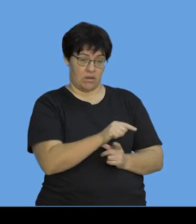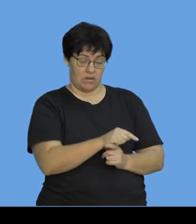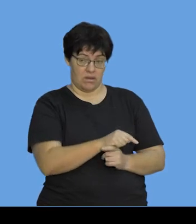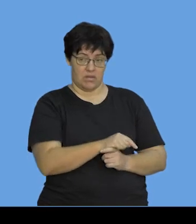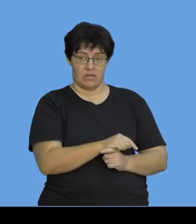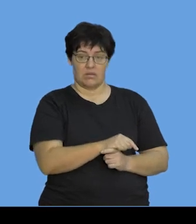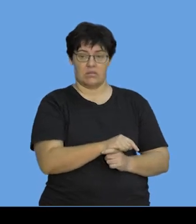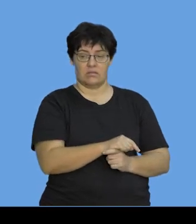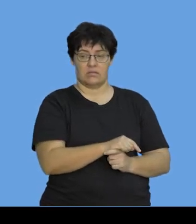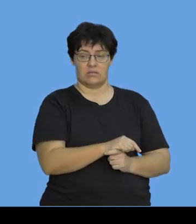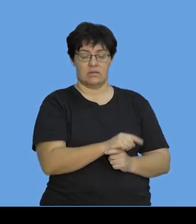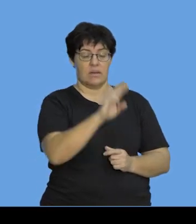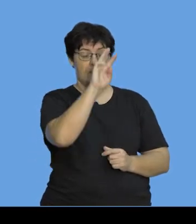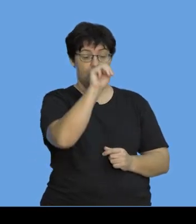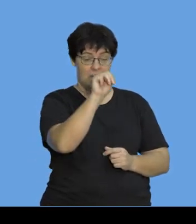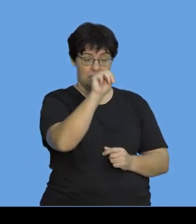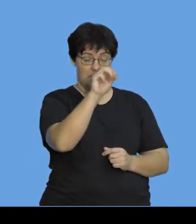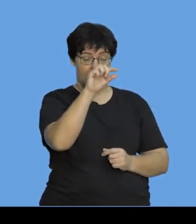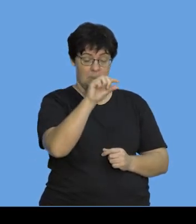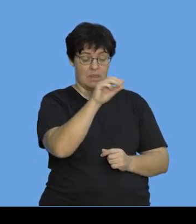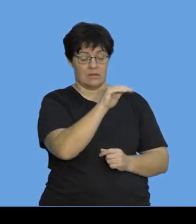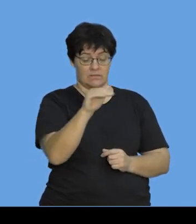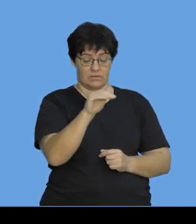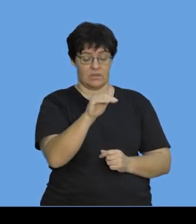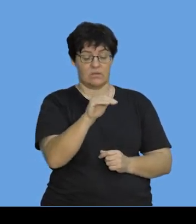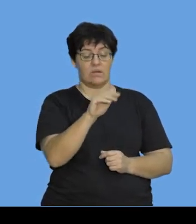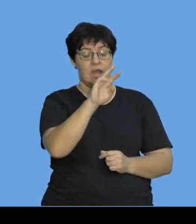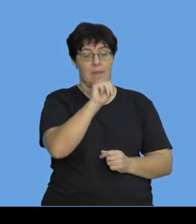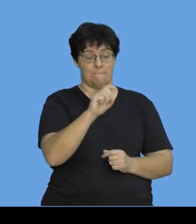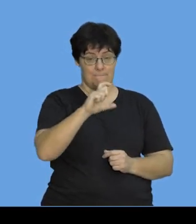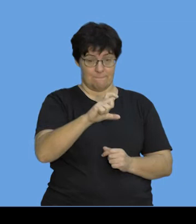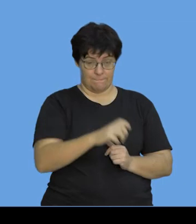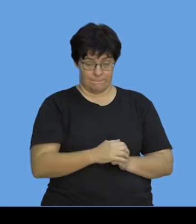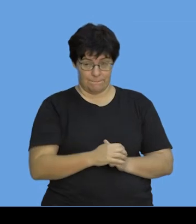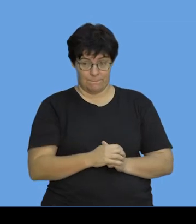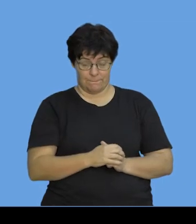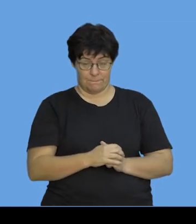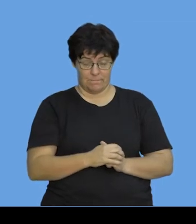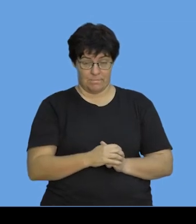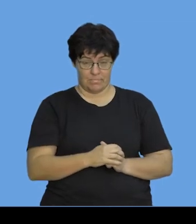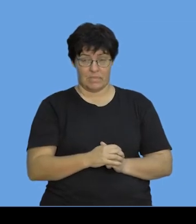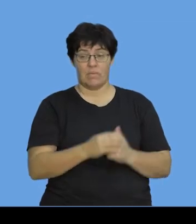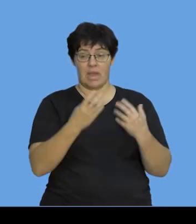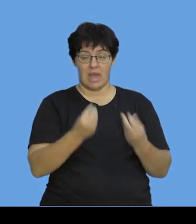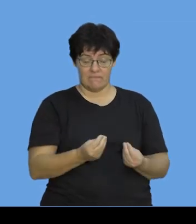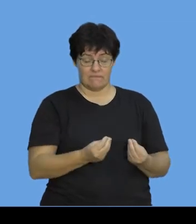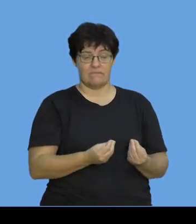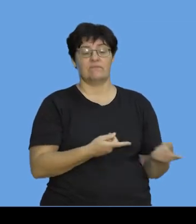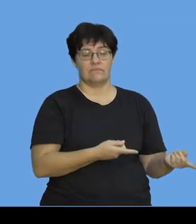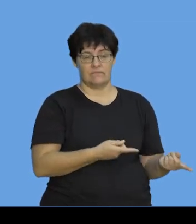to mass of the iron that will be formed divided by the molar mass, right? So what do we have now? We've got the number of moles, which